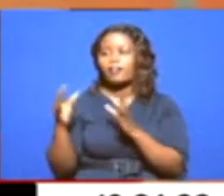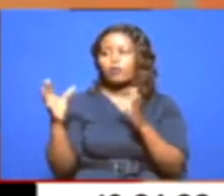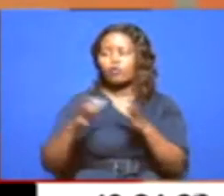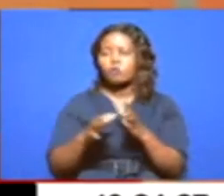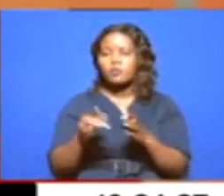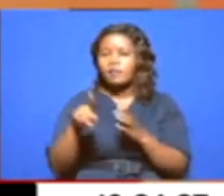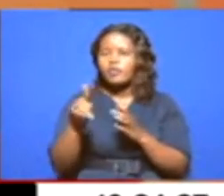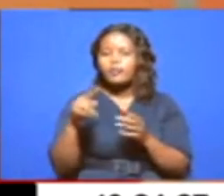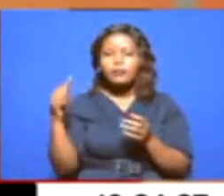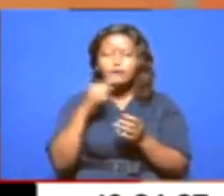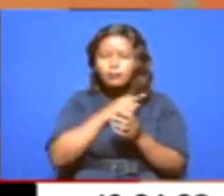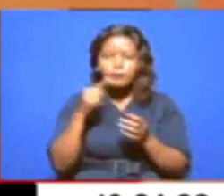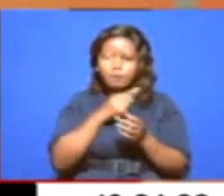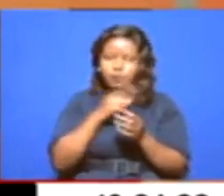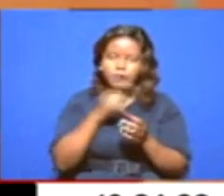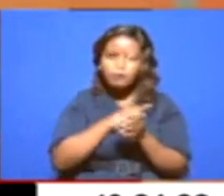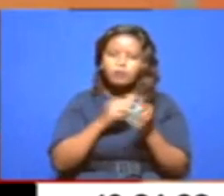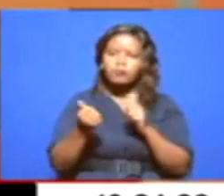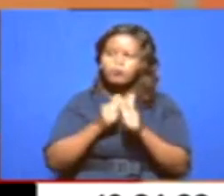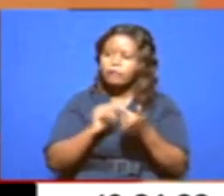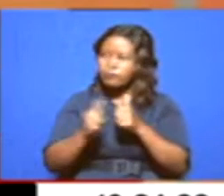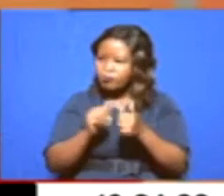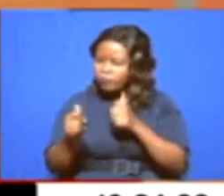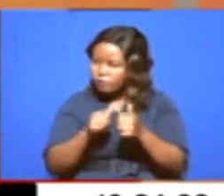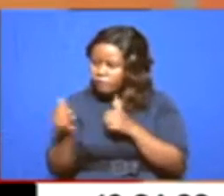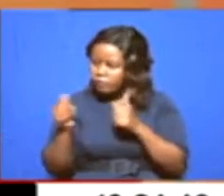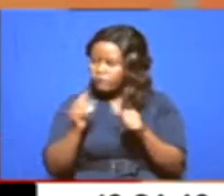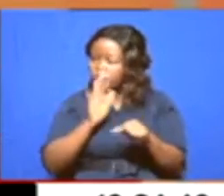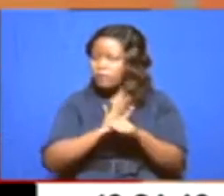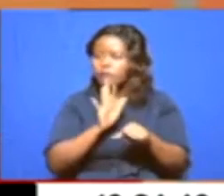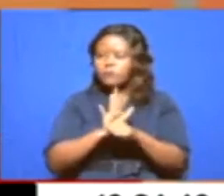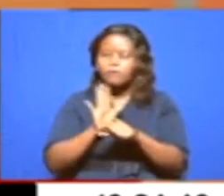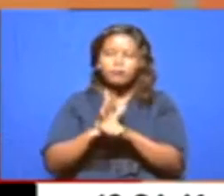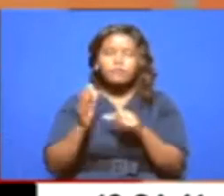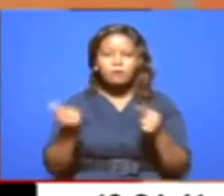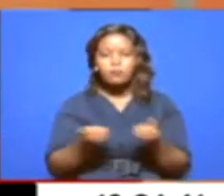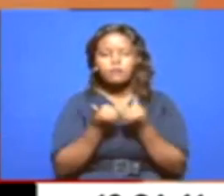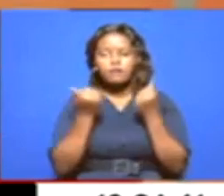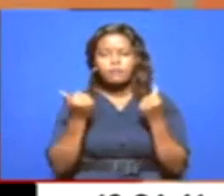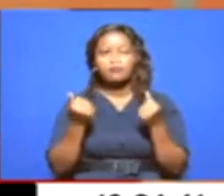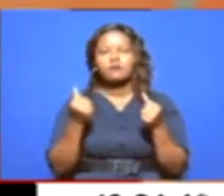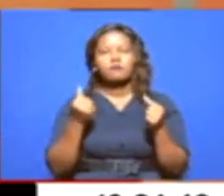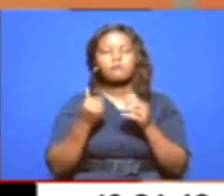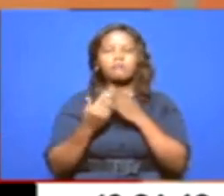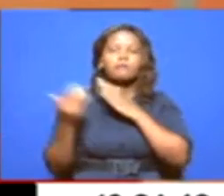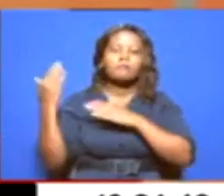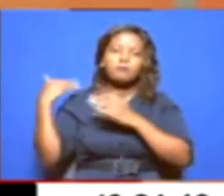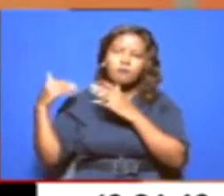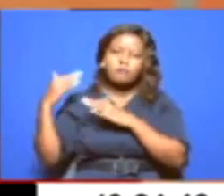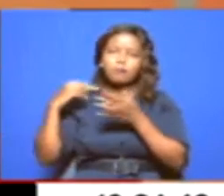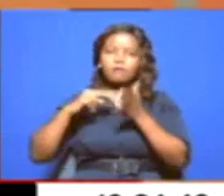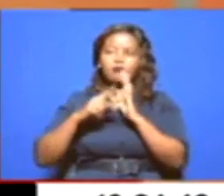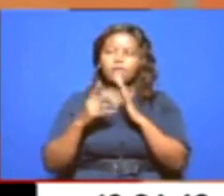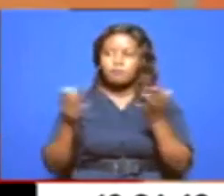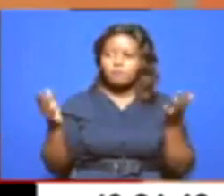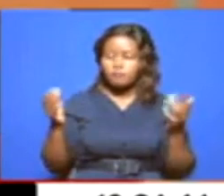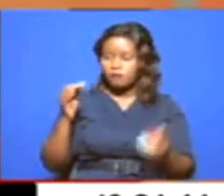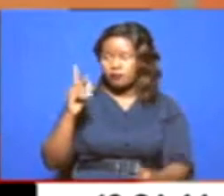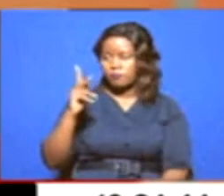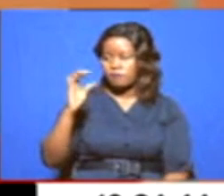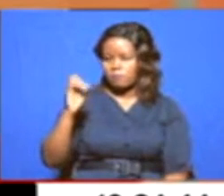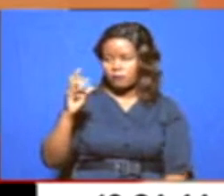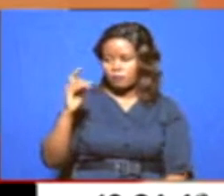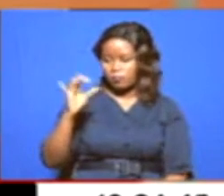competition. Most of those took part during the Olympic Games. So Kidei is a world record holder in